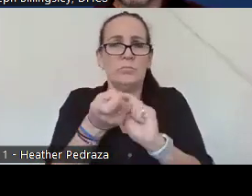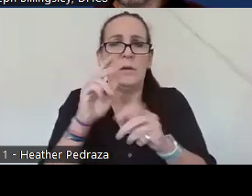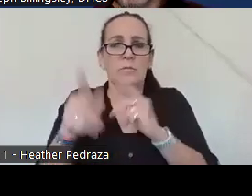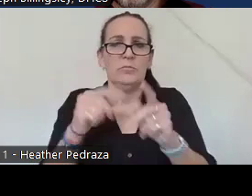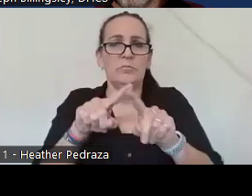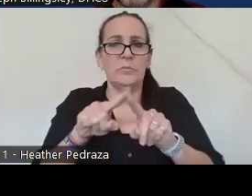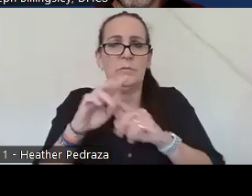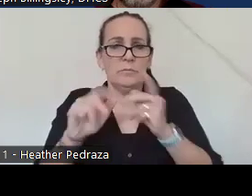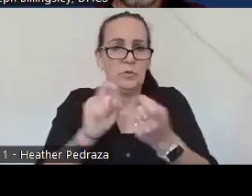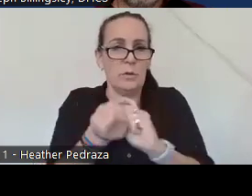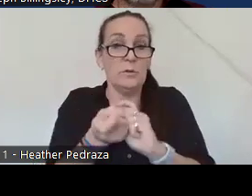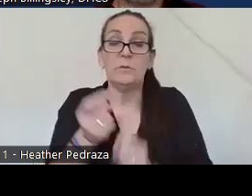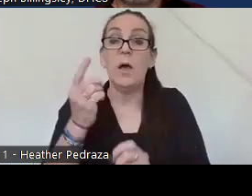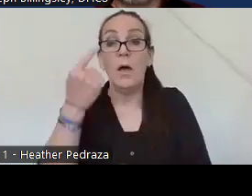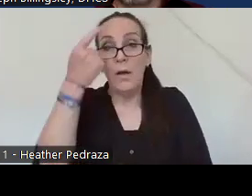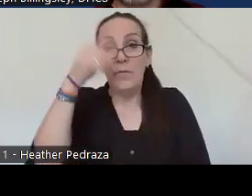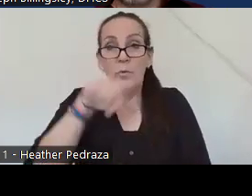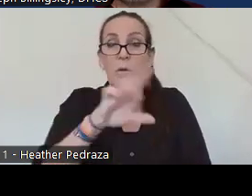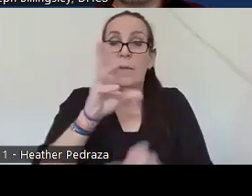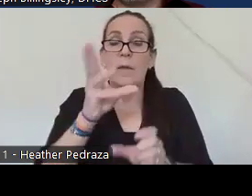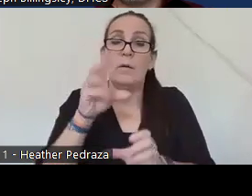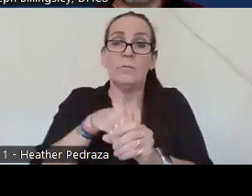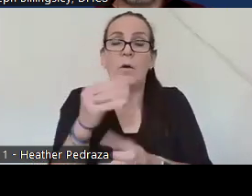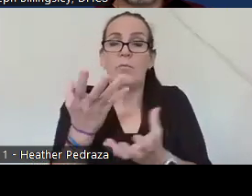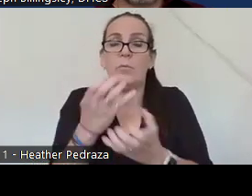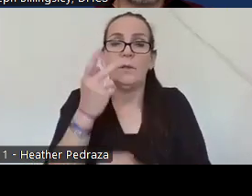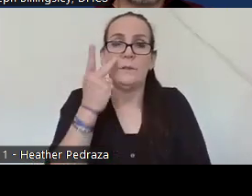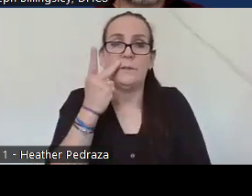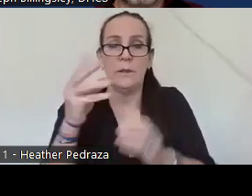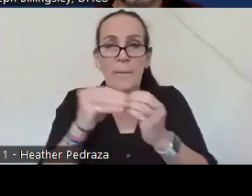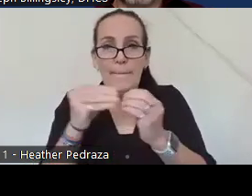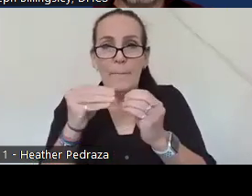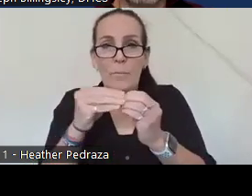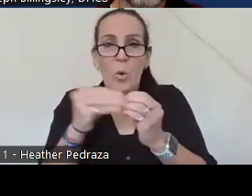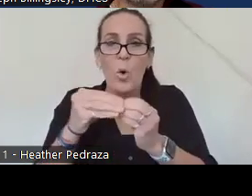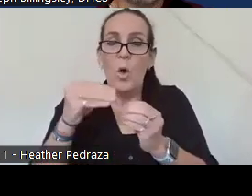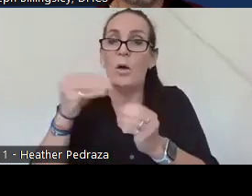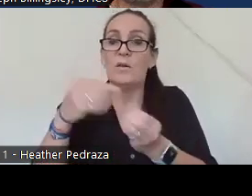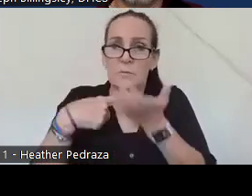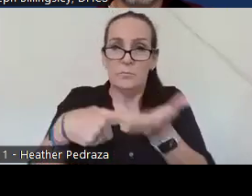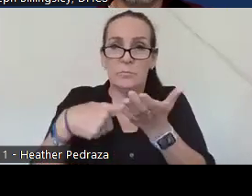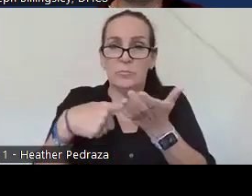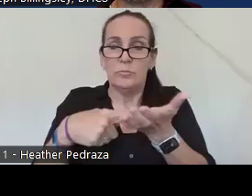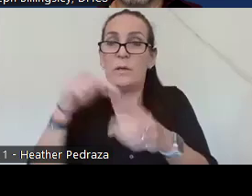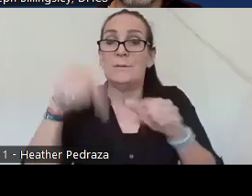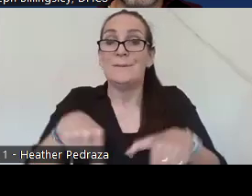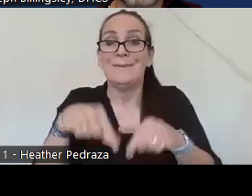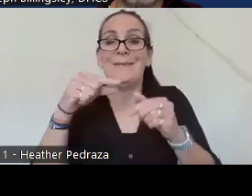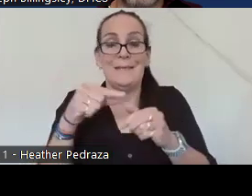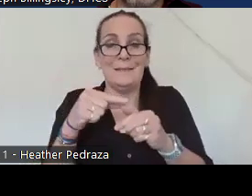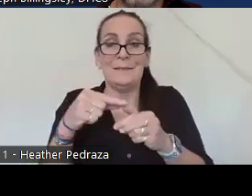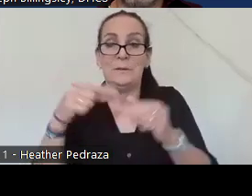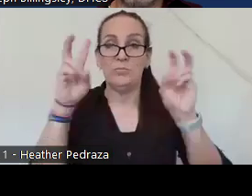For those that are, again, interested in seeing more of the content that informed these discussions, the work group meeting materials